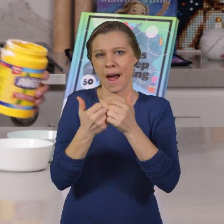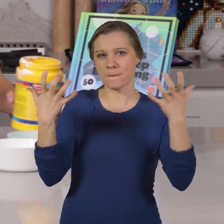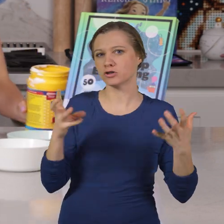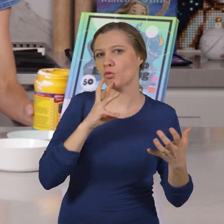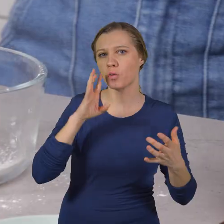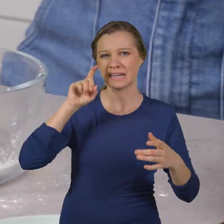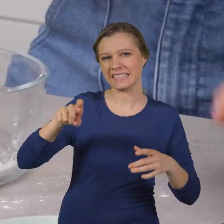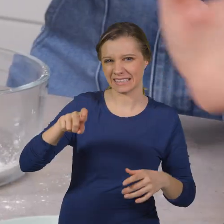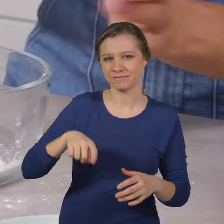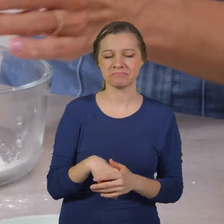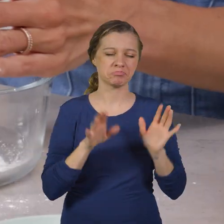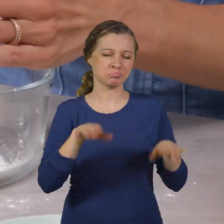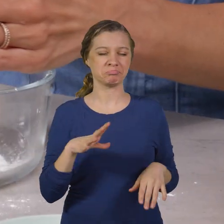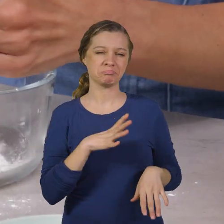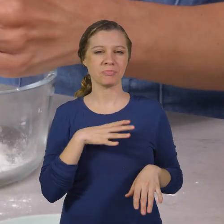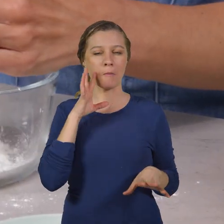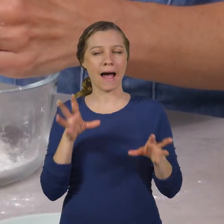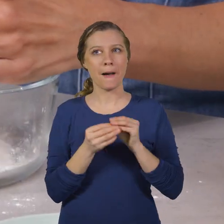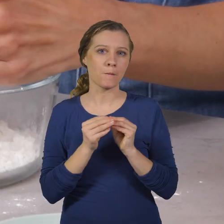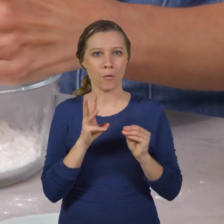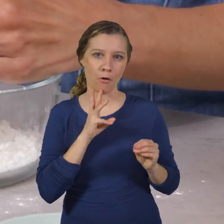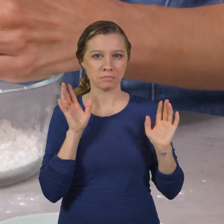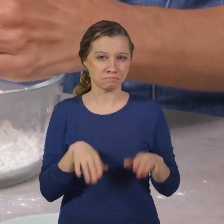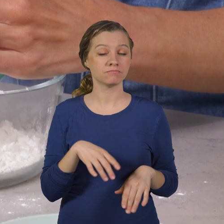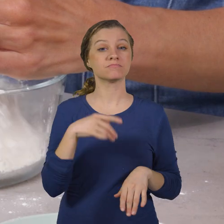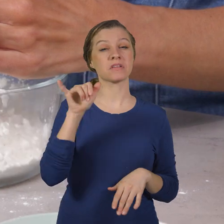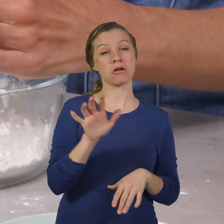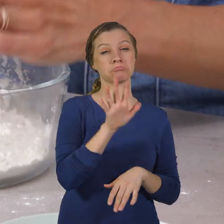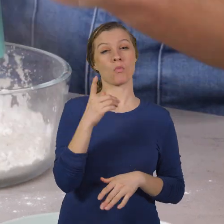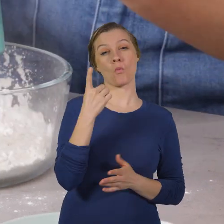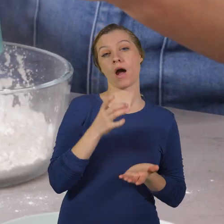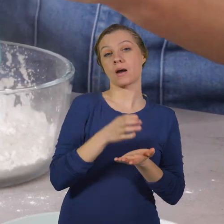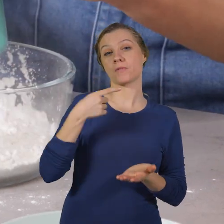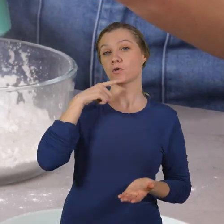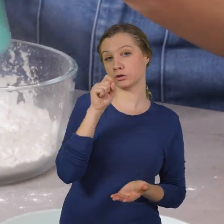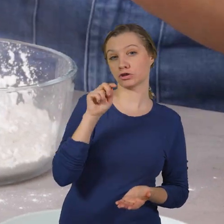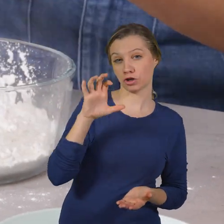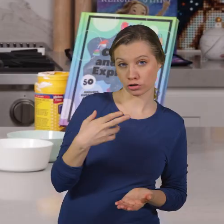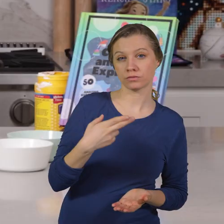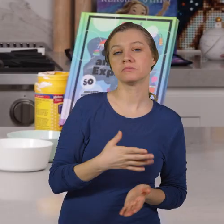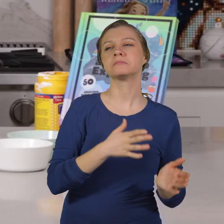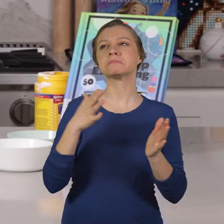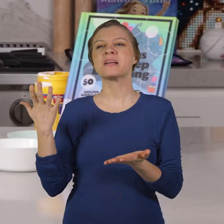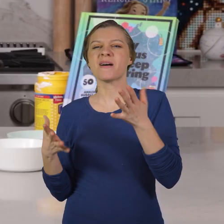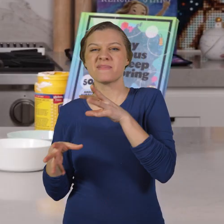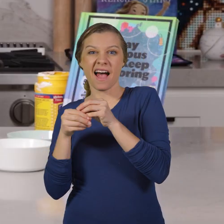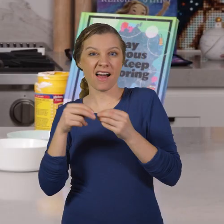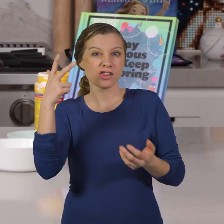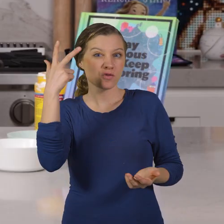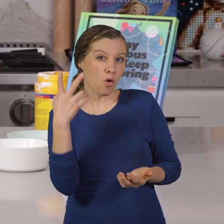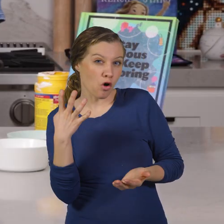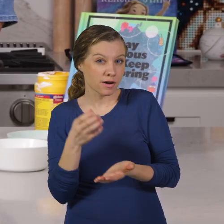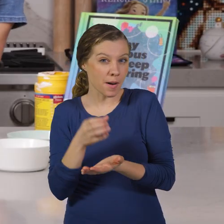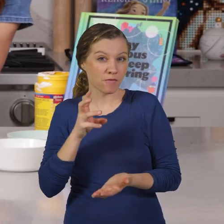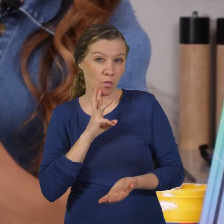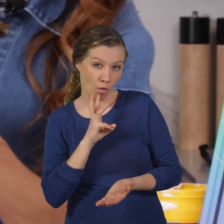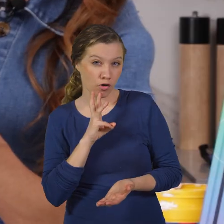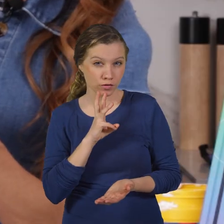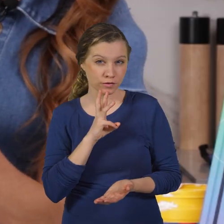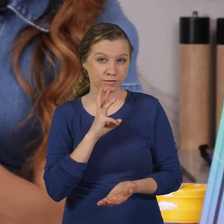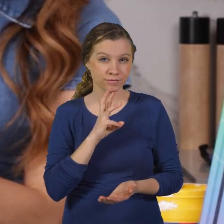water you use. That's fine, I'll just add a little bit more water. So that's about 1 cup of cornstarch. And then we're gonna add maybe